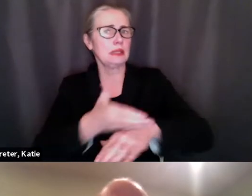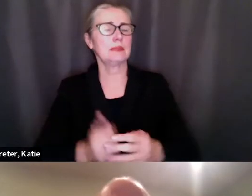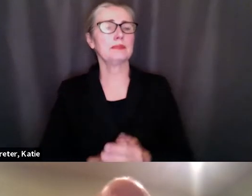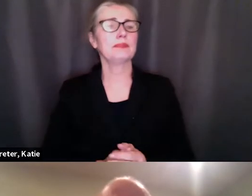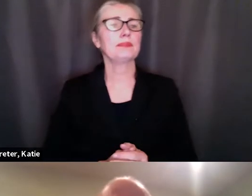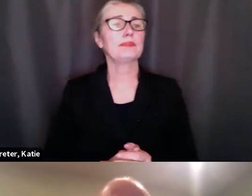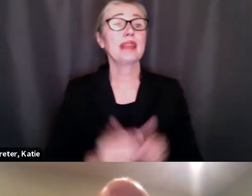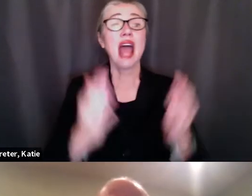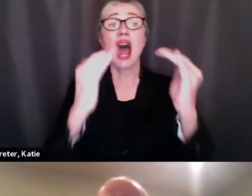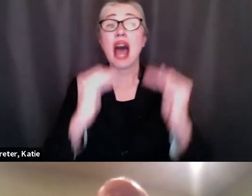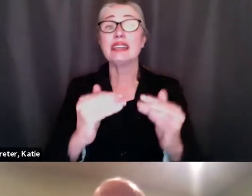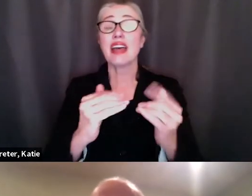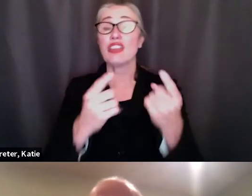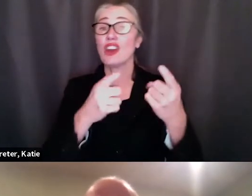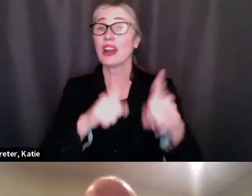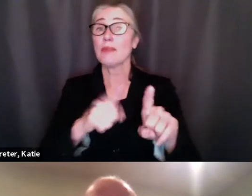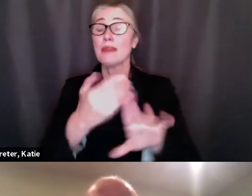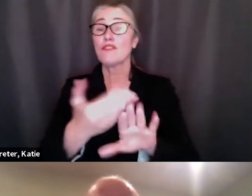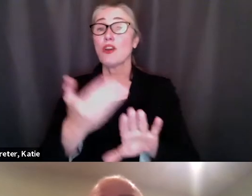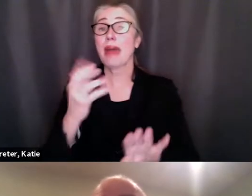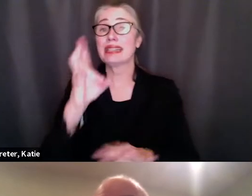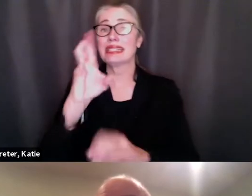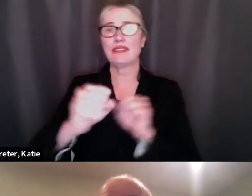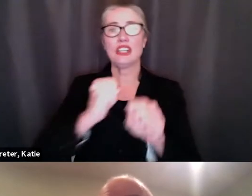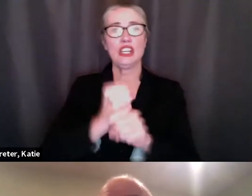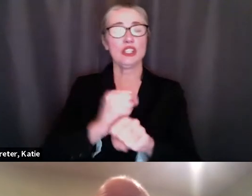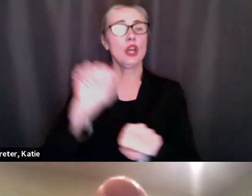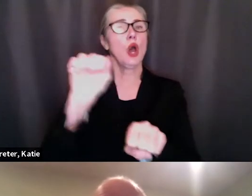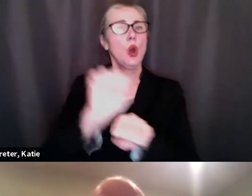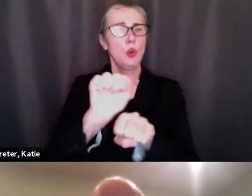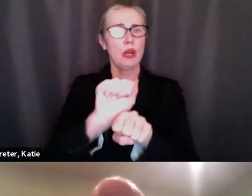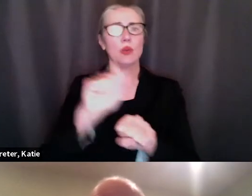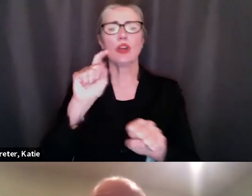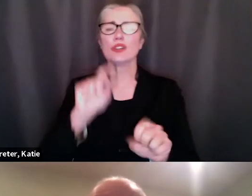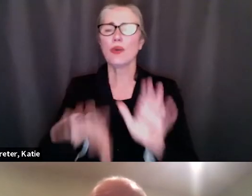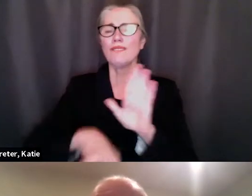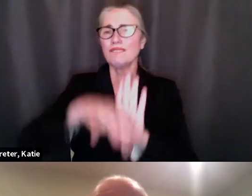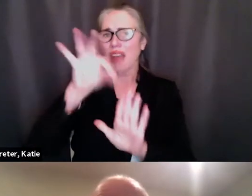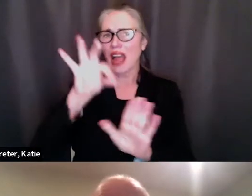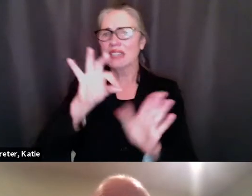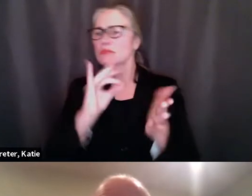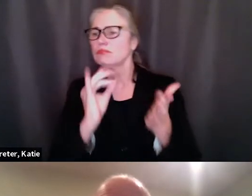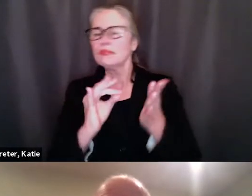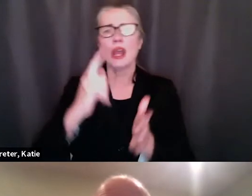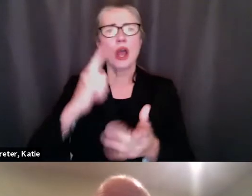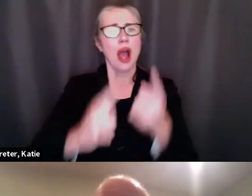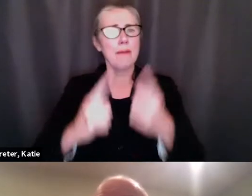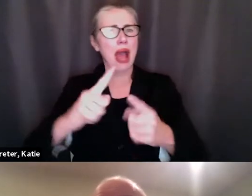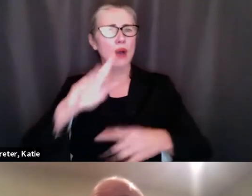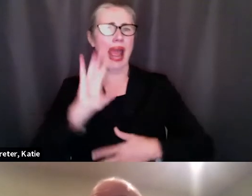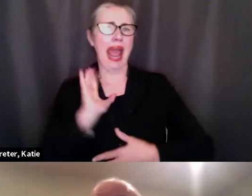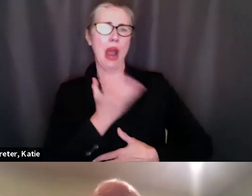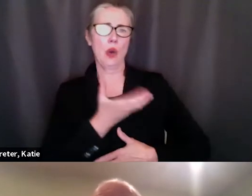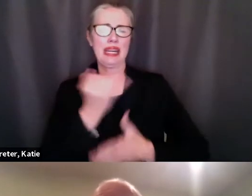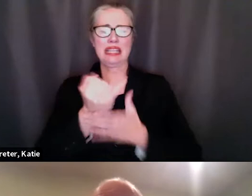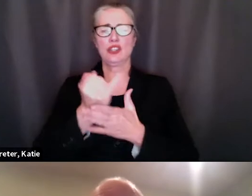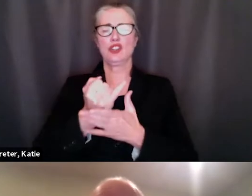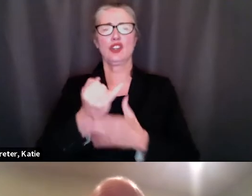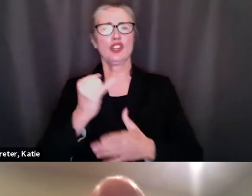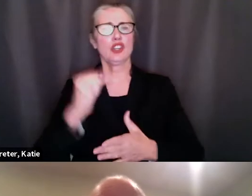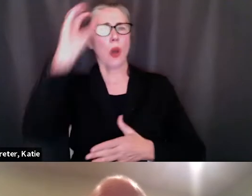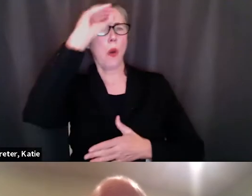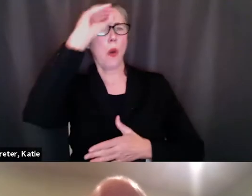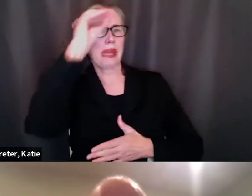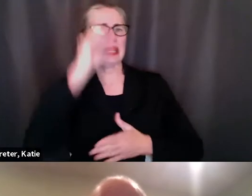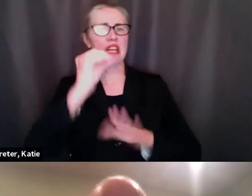another important outcome from our past seven years was our work identifying our institution unintended biases that are currently present or that